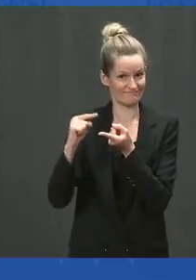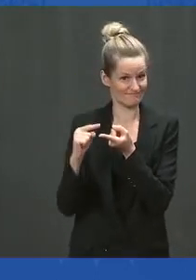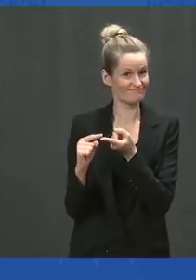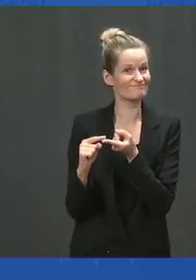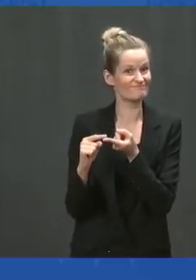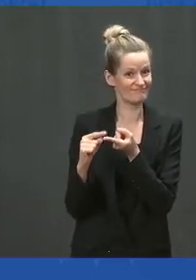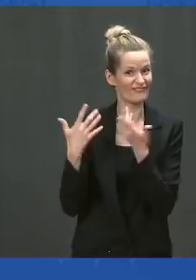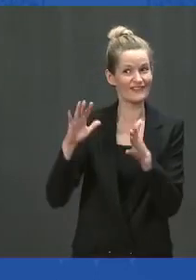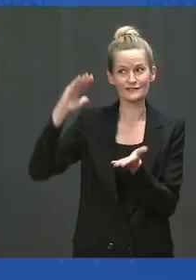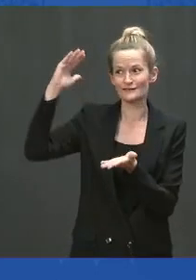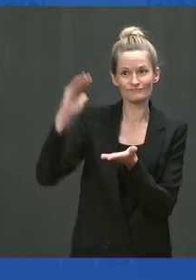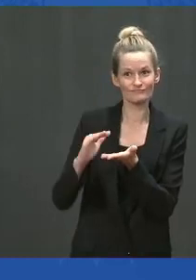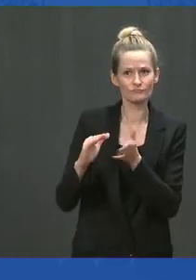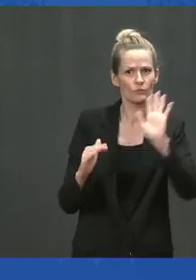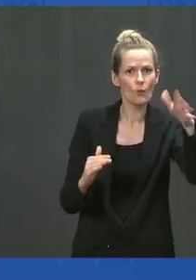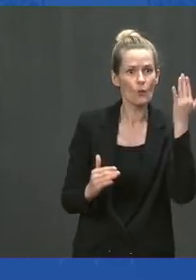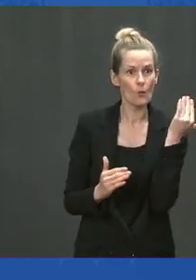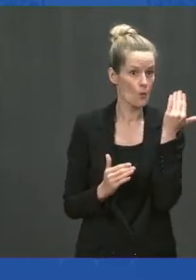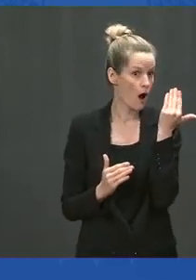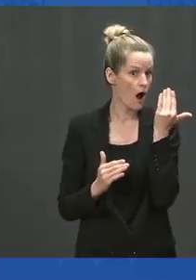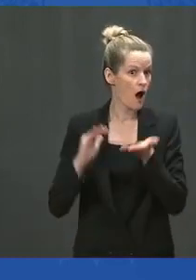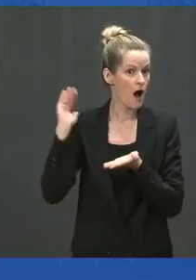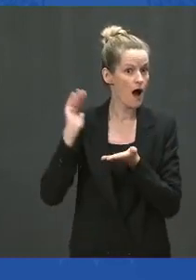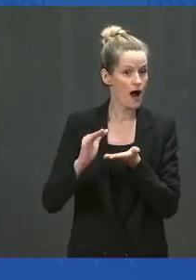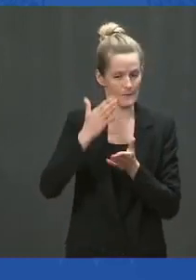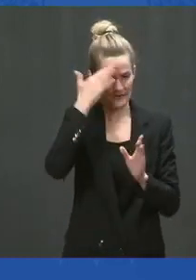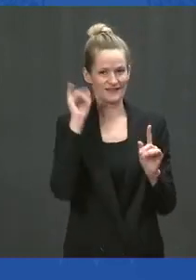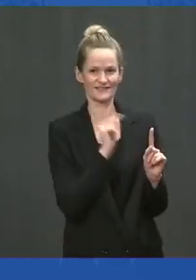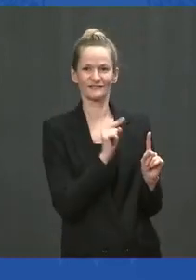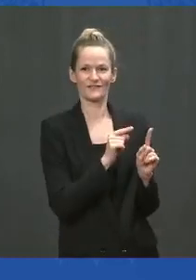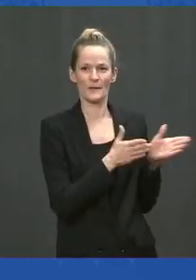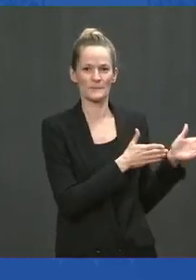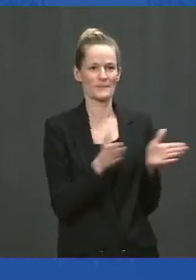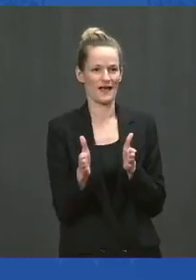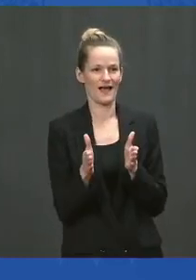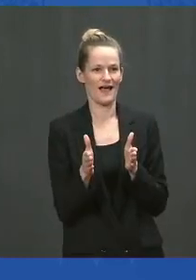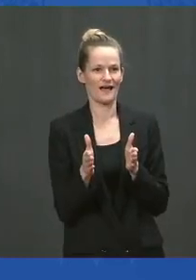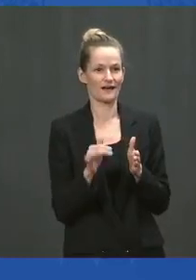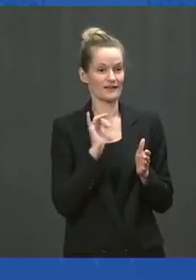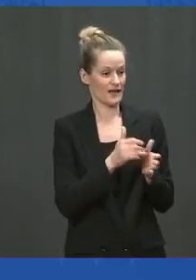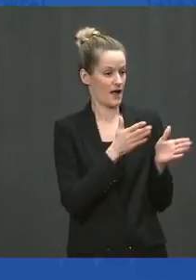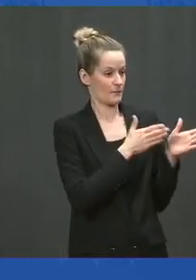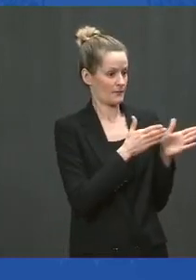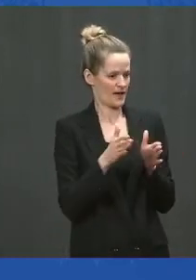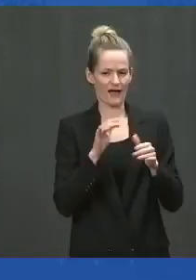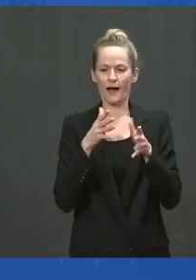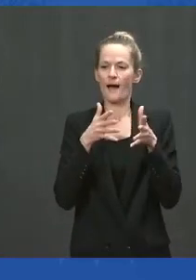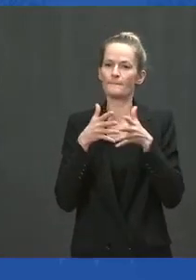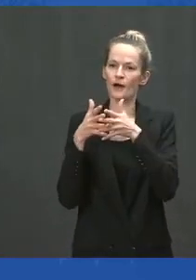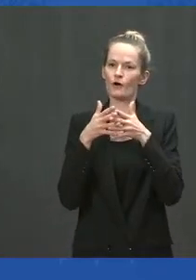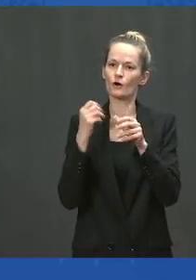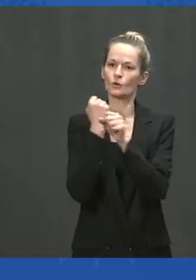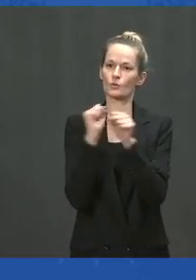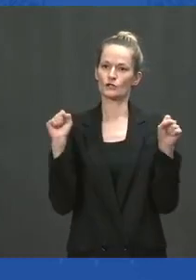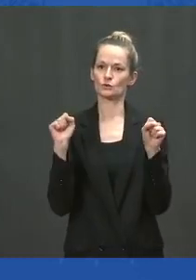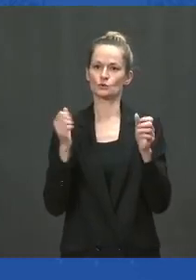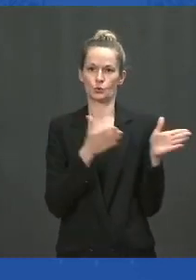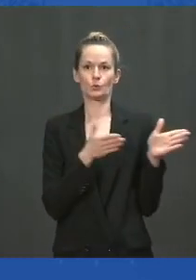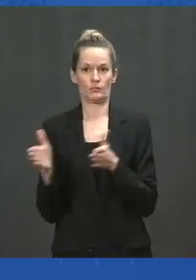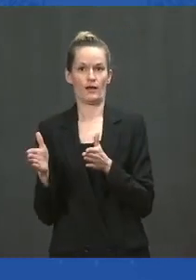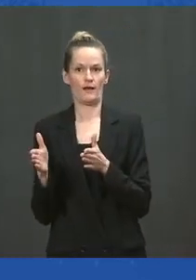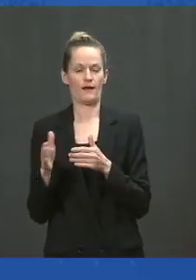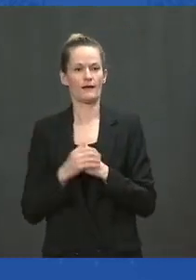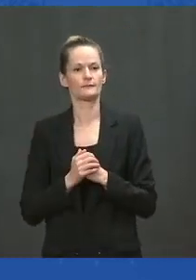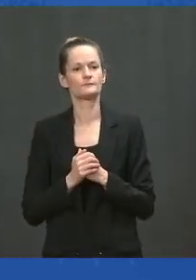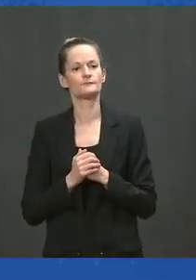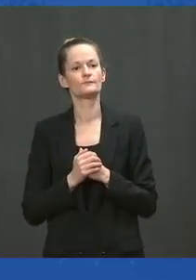COVID-19 vaccine plan, the American Rescue Plan to fight the virus and fight the economic mess we inherited. As a